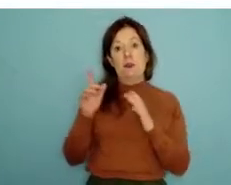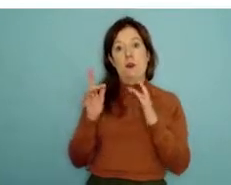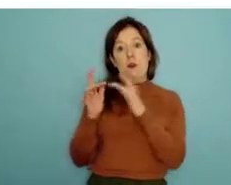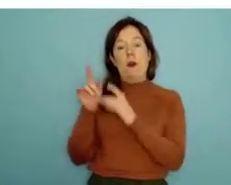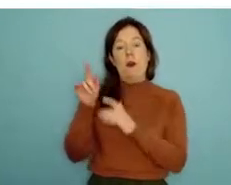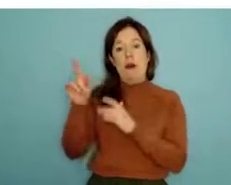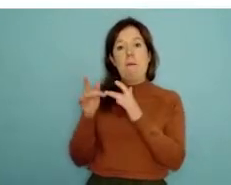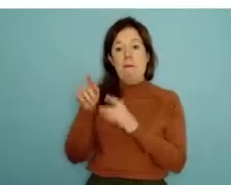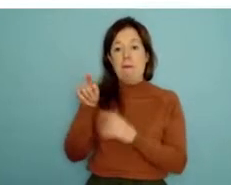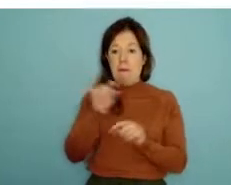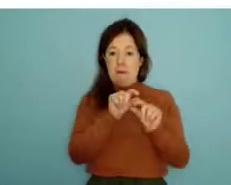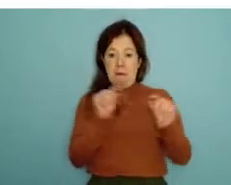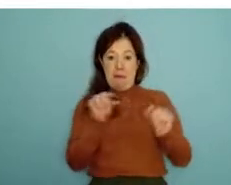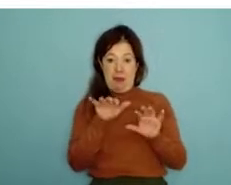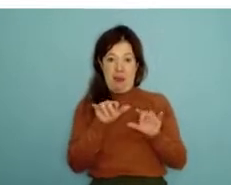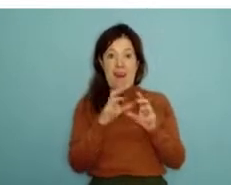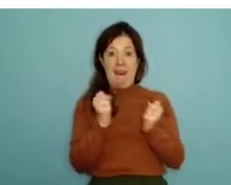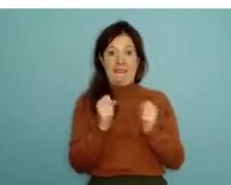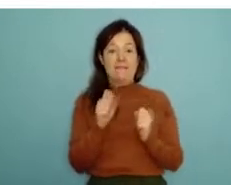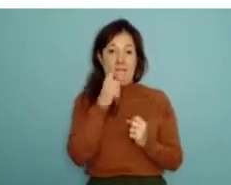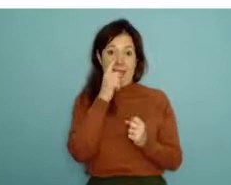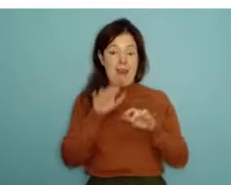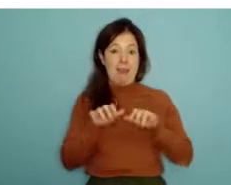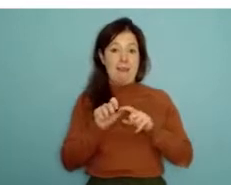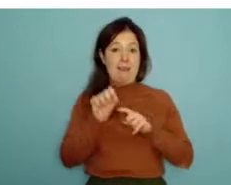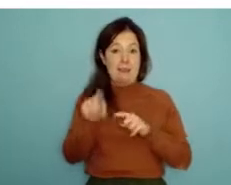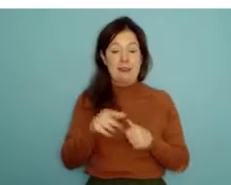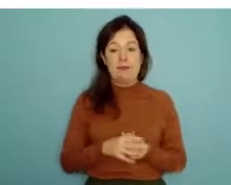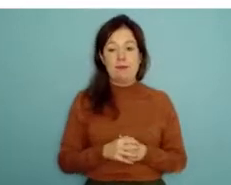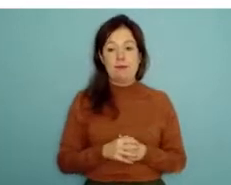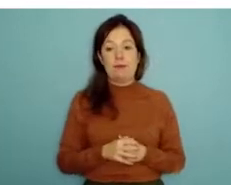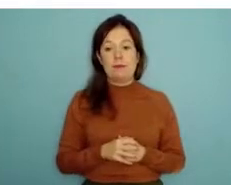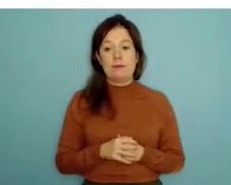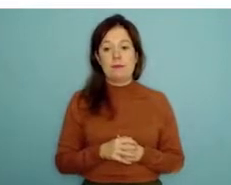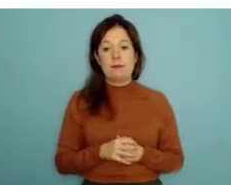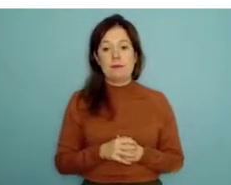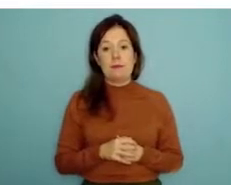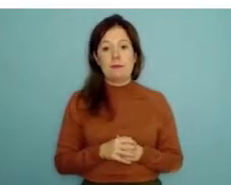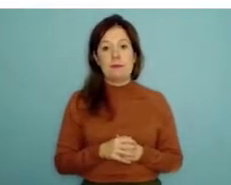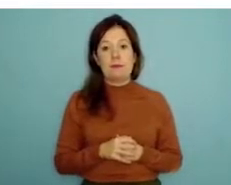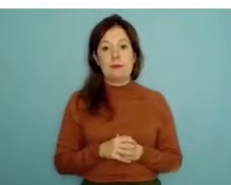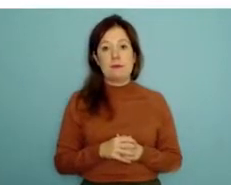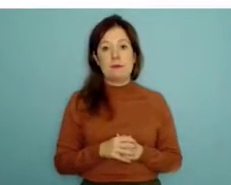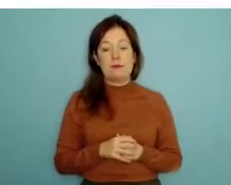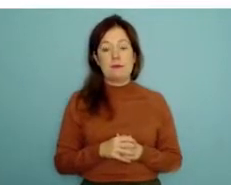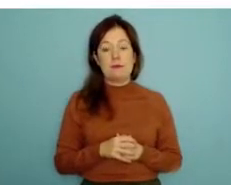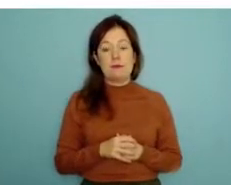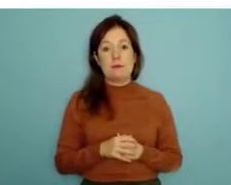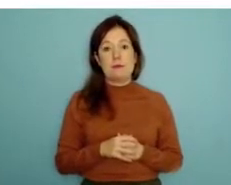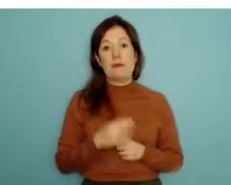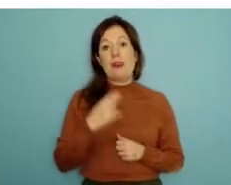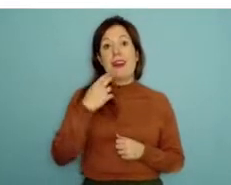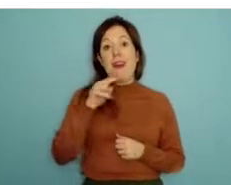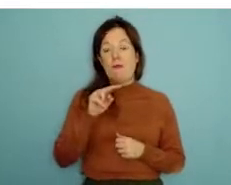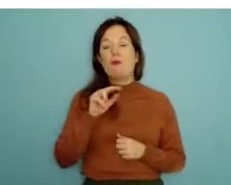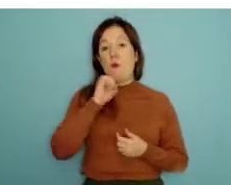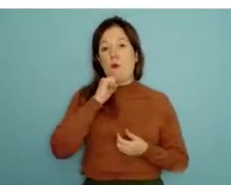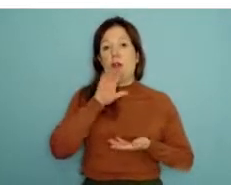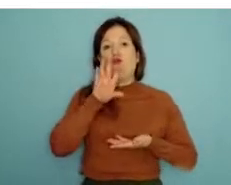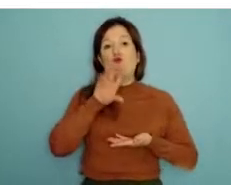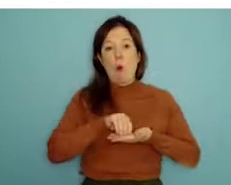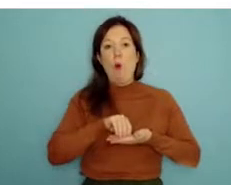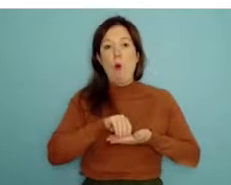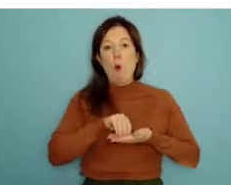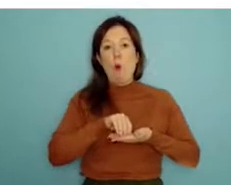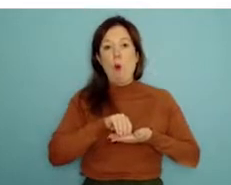there. We'd like to just remind everybody that our session this afternoon is being recorded, so if you do not want